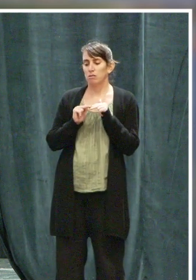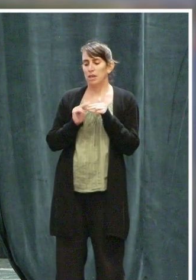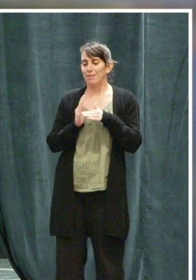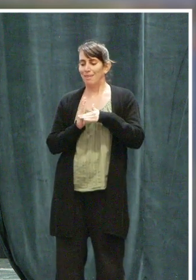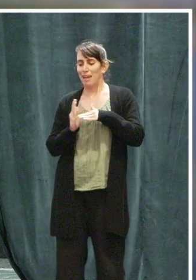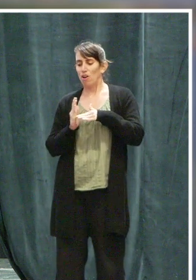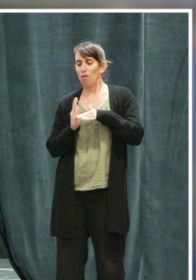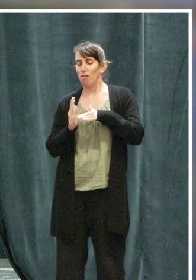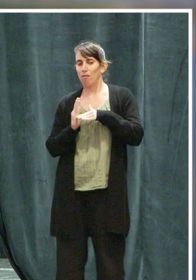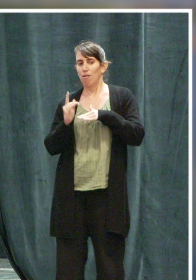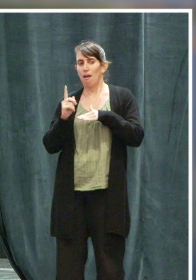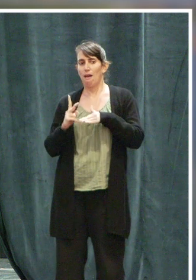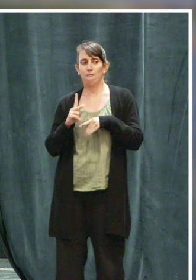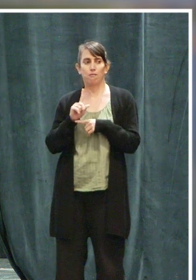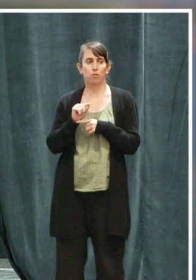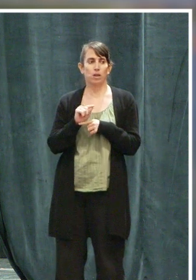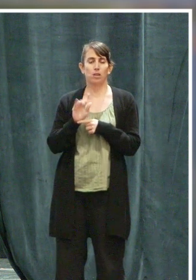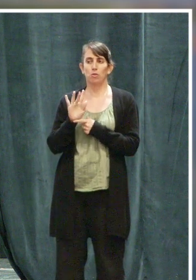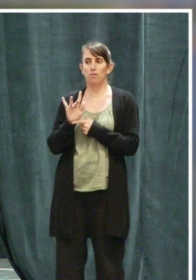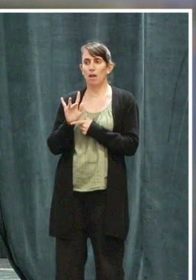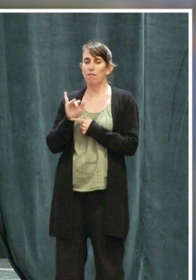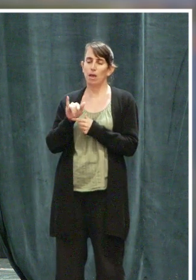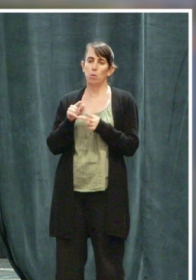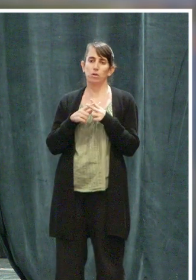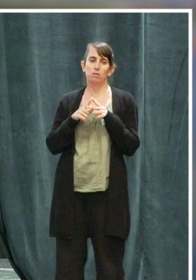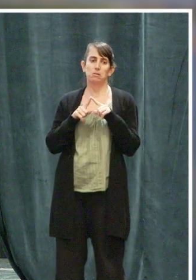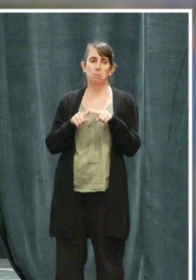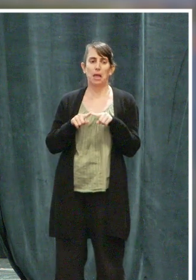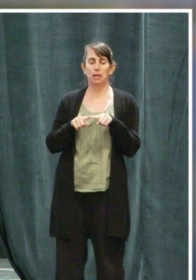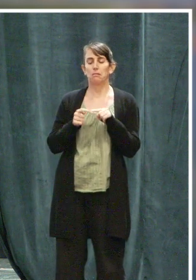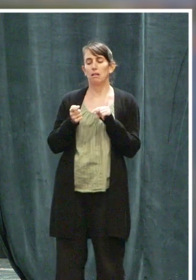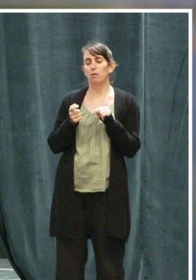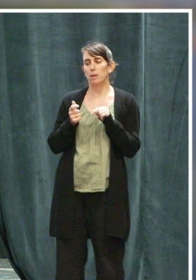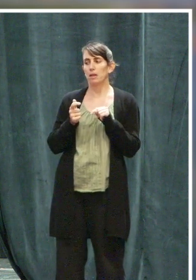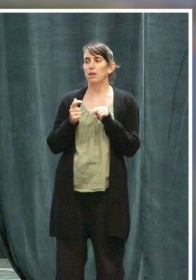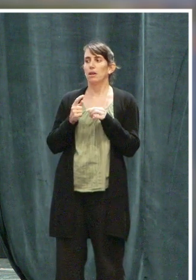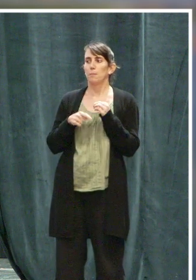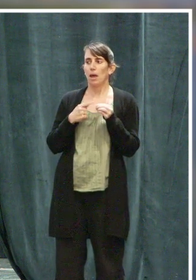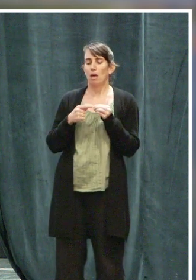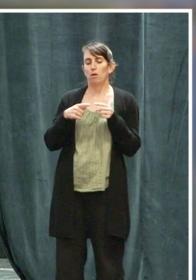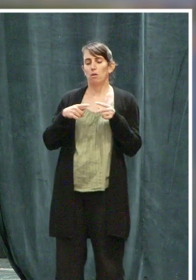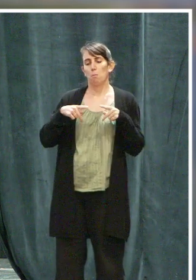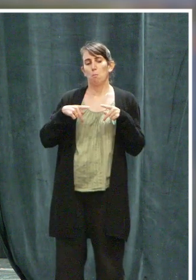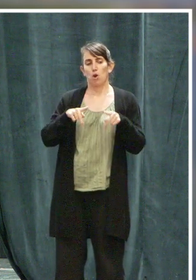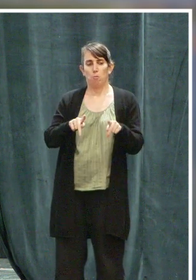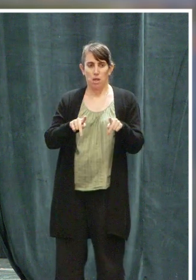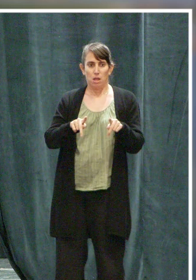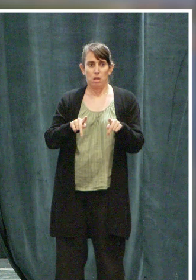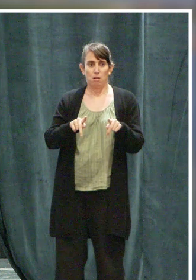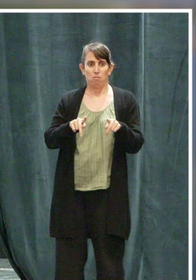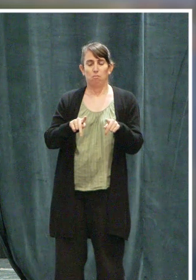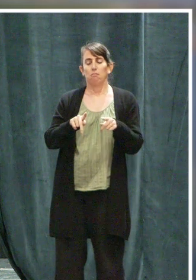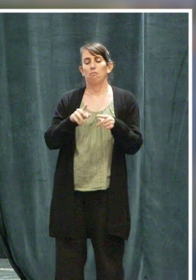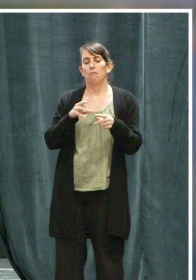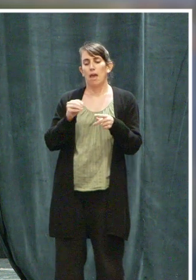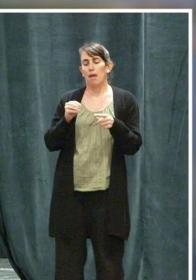of 2025. That will depend a little bit on the issuance of permits and our ability